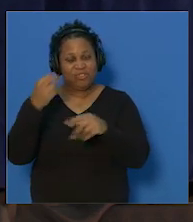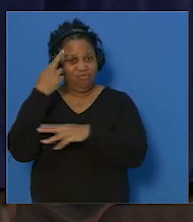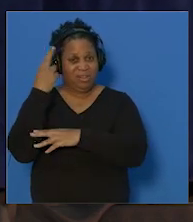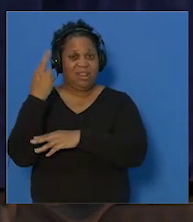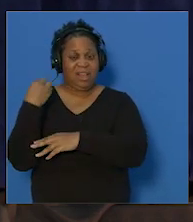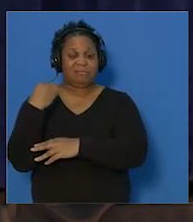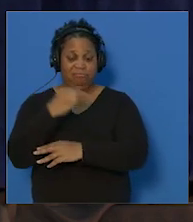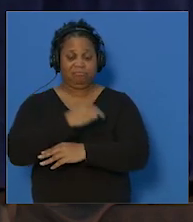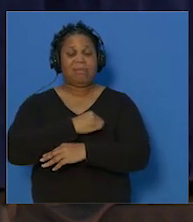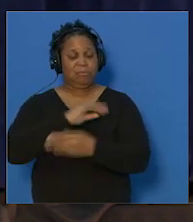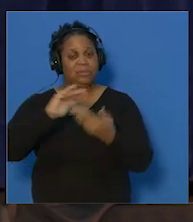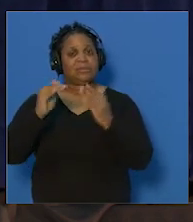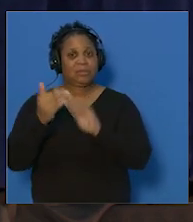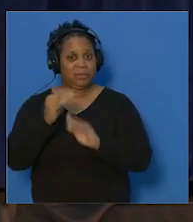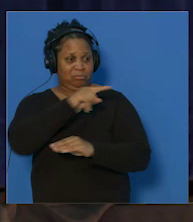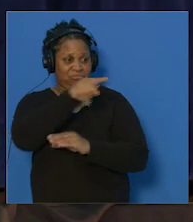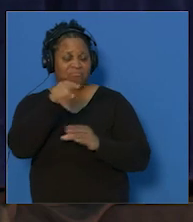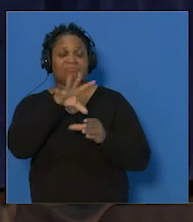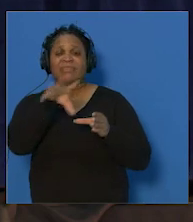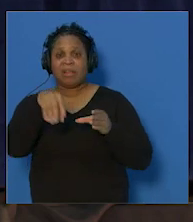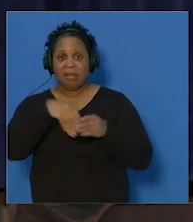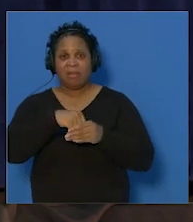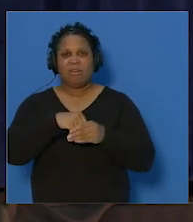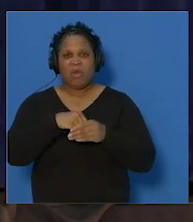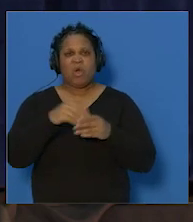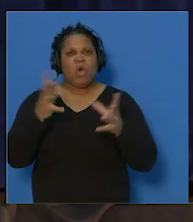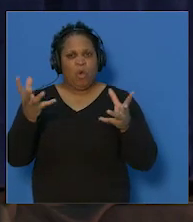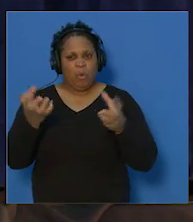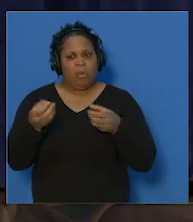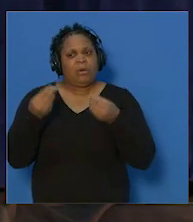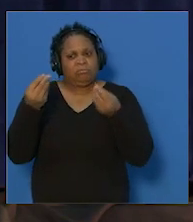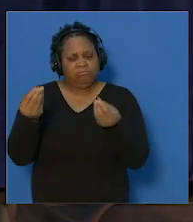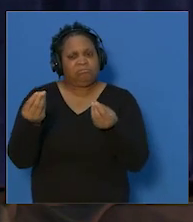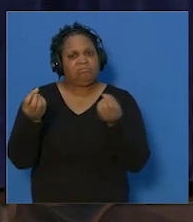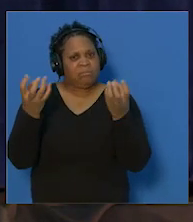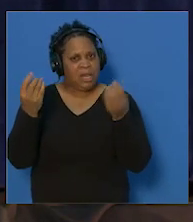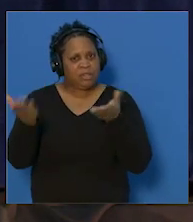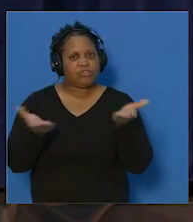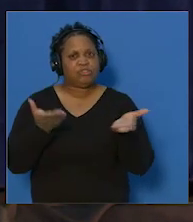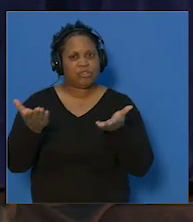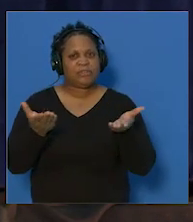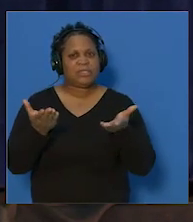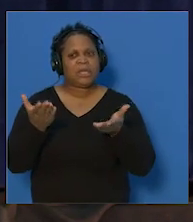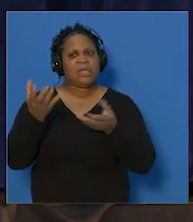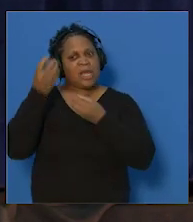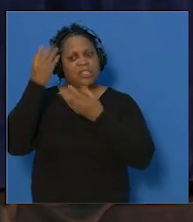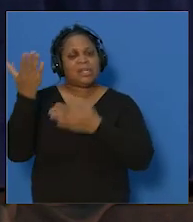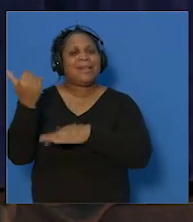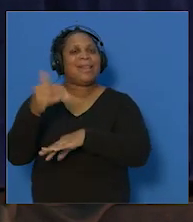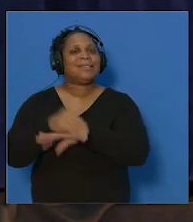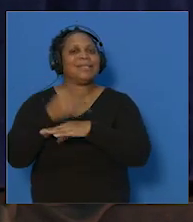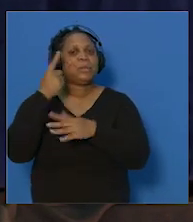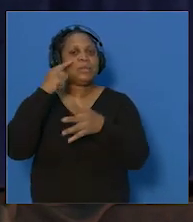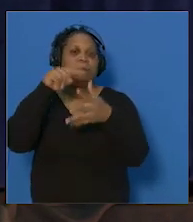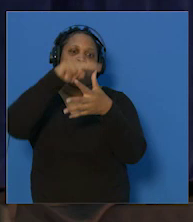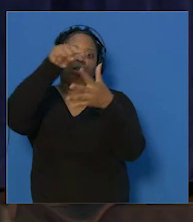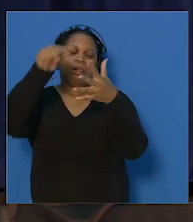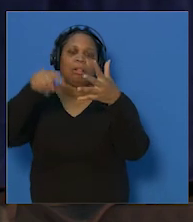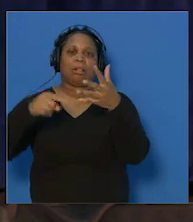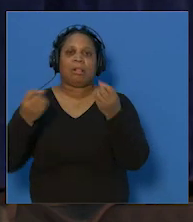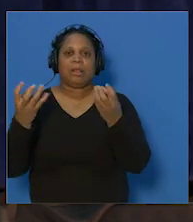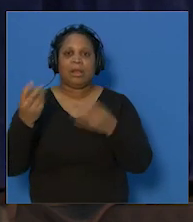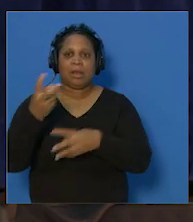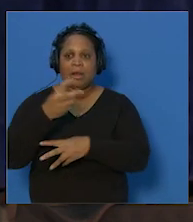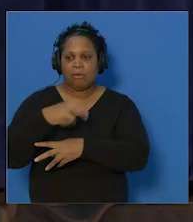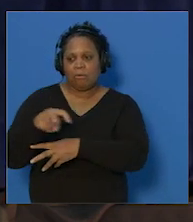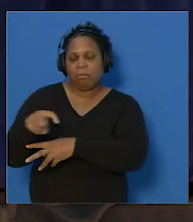members of our community. We want to wrap services around them. A good thing, and I shared this last night, is that we see a number of people transitioning away